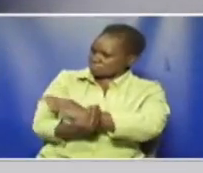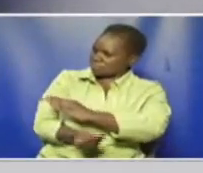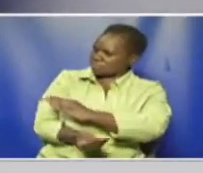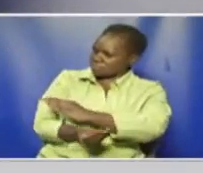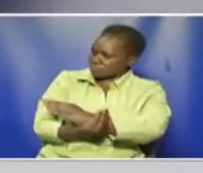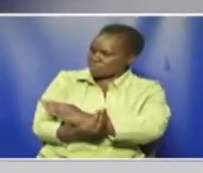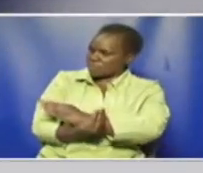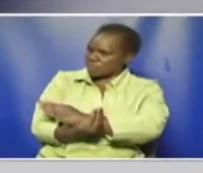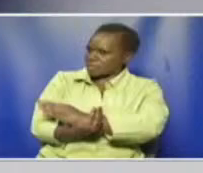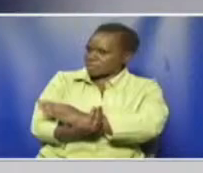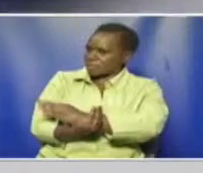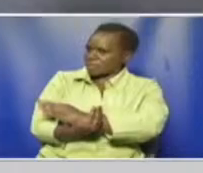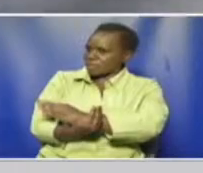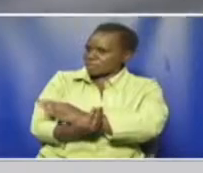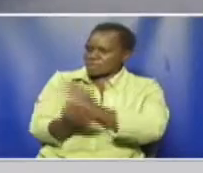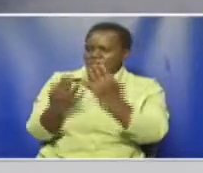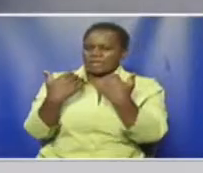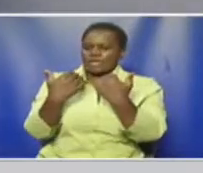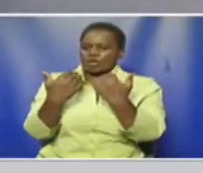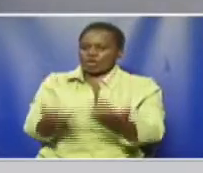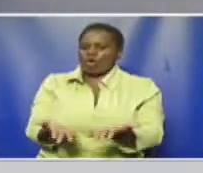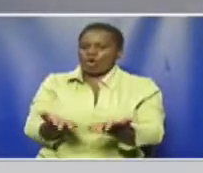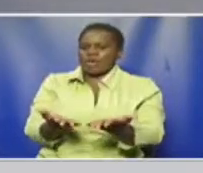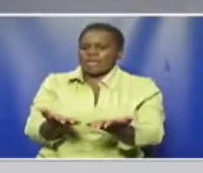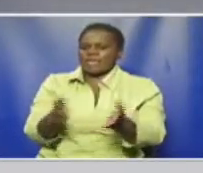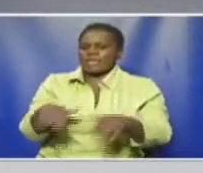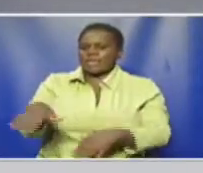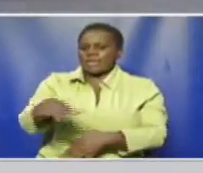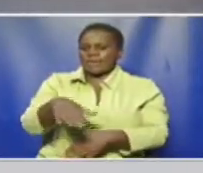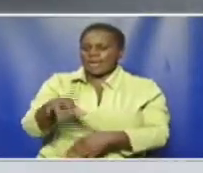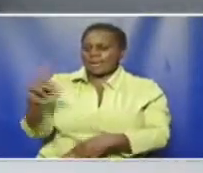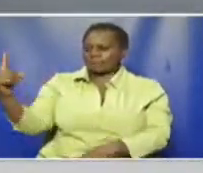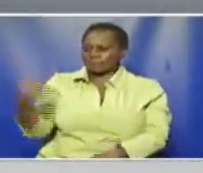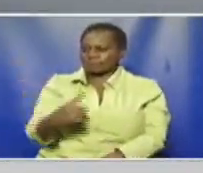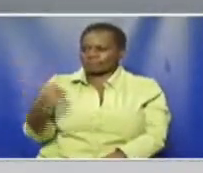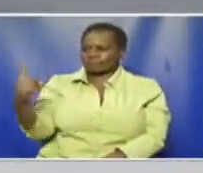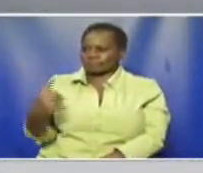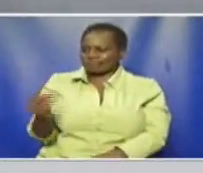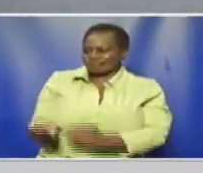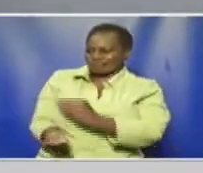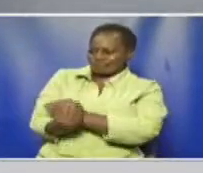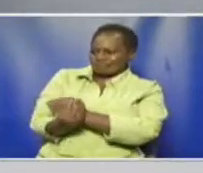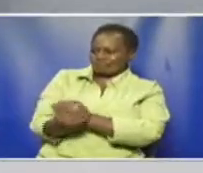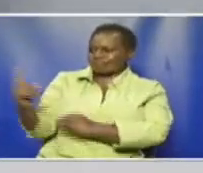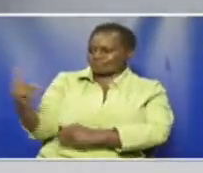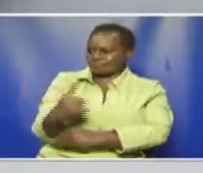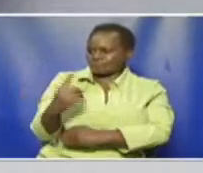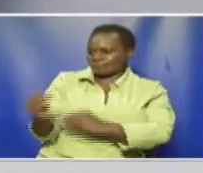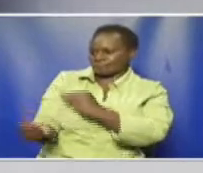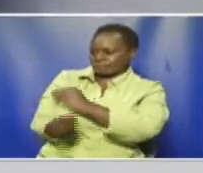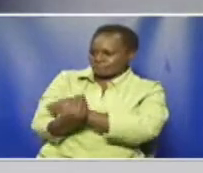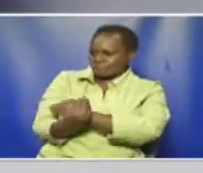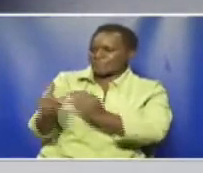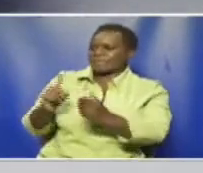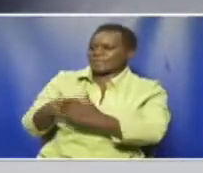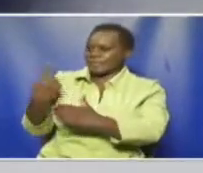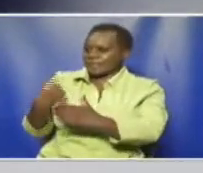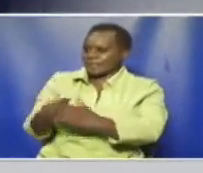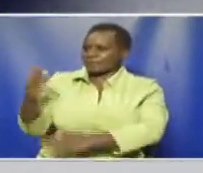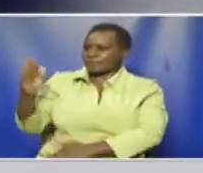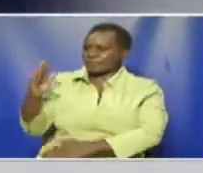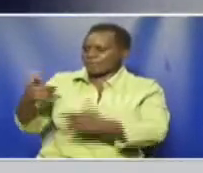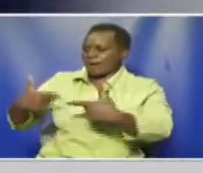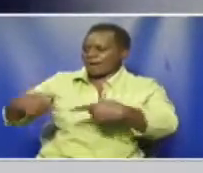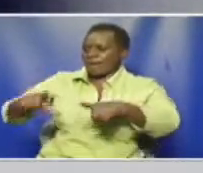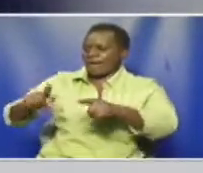bribe at the barricade of the Likoni ferry channel. One by one, passengers hand in their share, then the guard grants